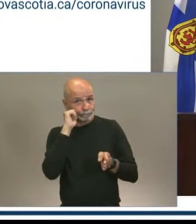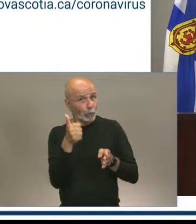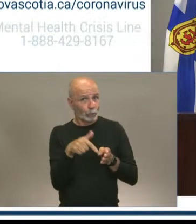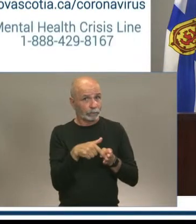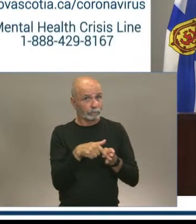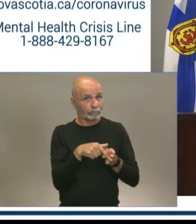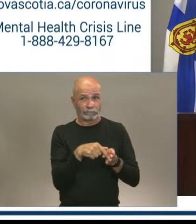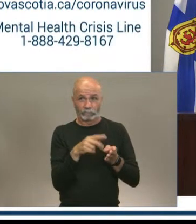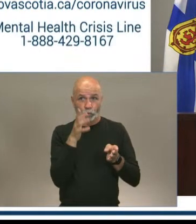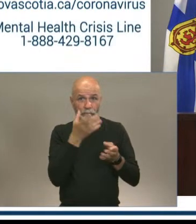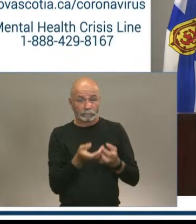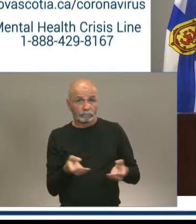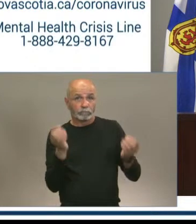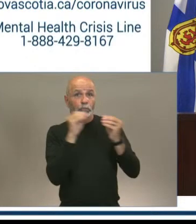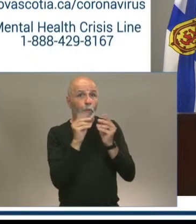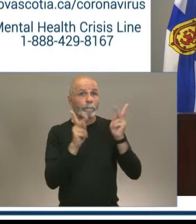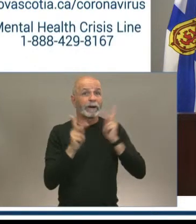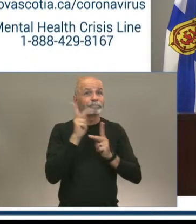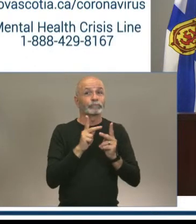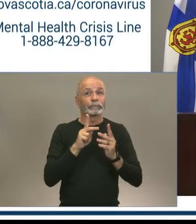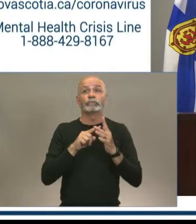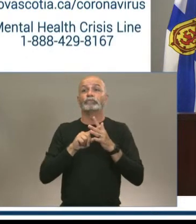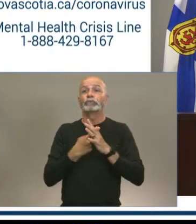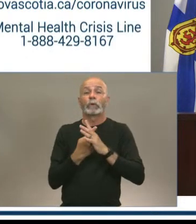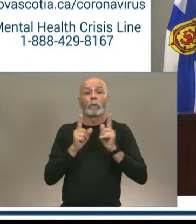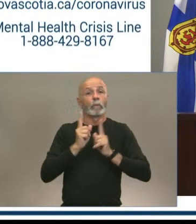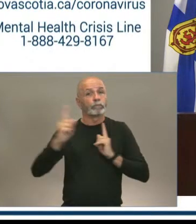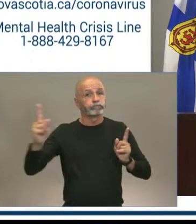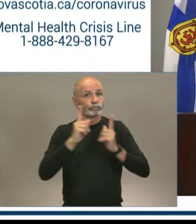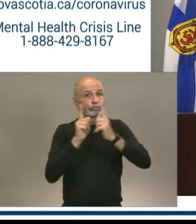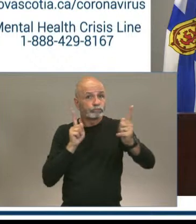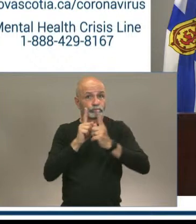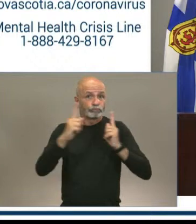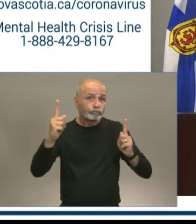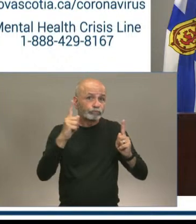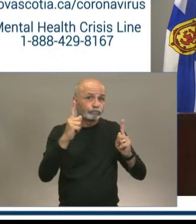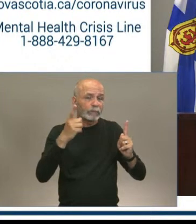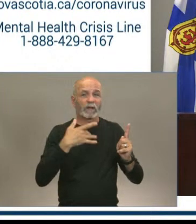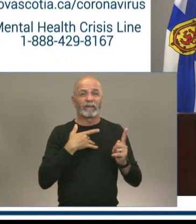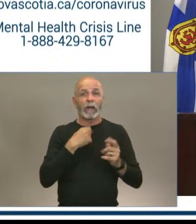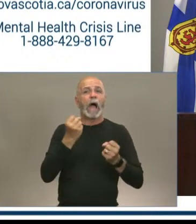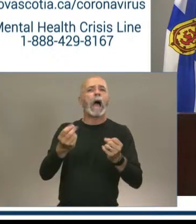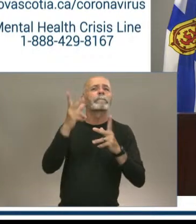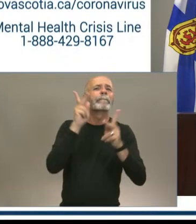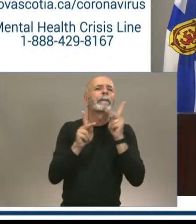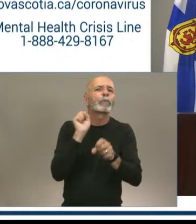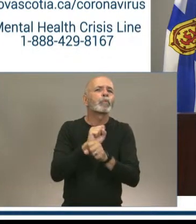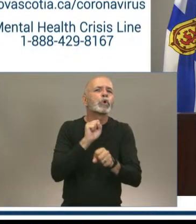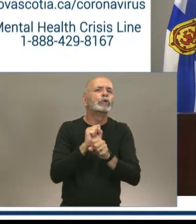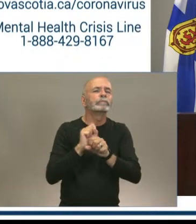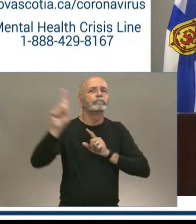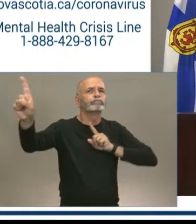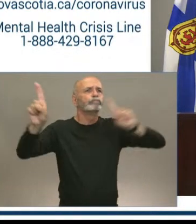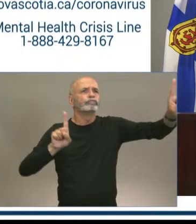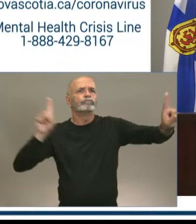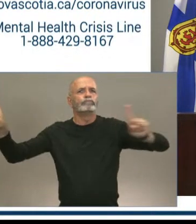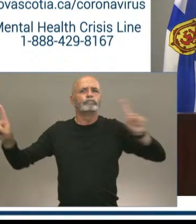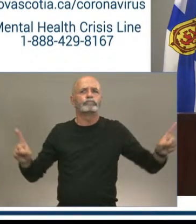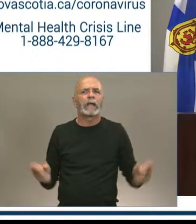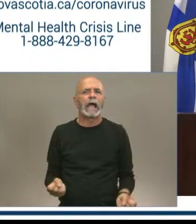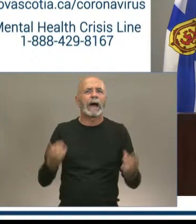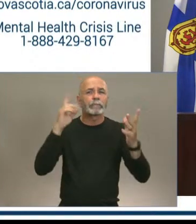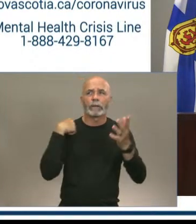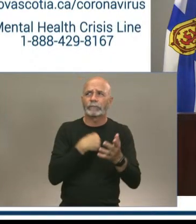border officials? Do we have an understanding of how many people are being deployed to help, make sure, people are abiding by